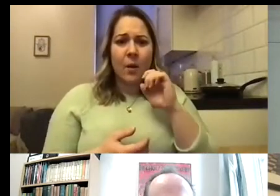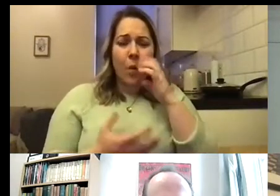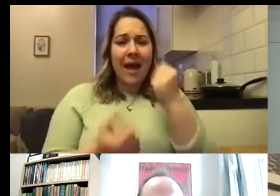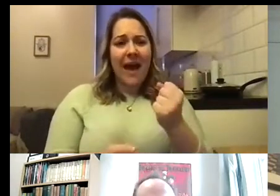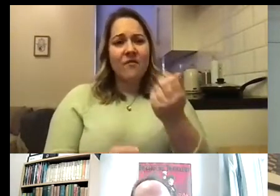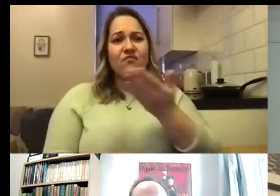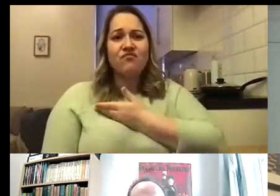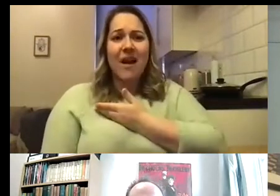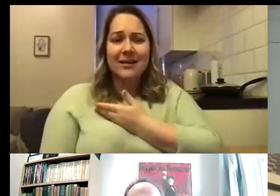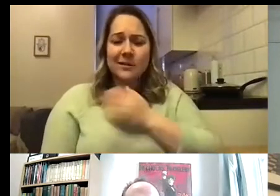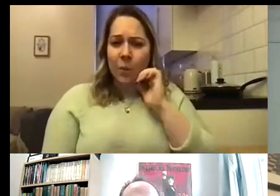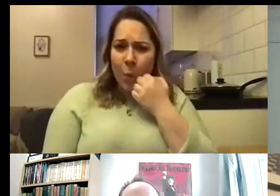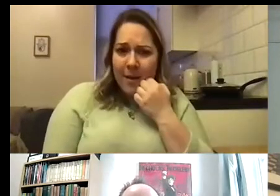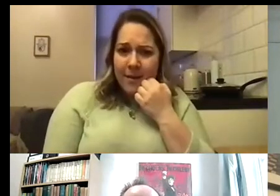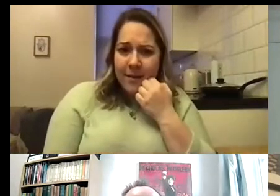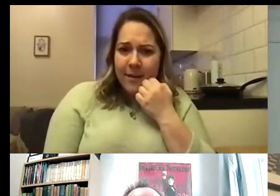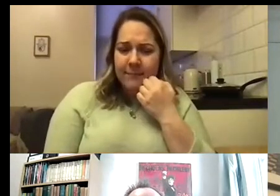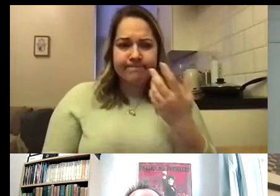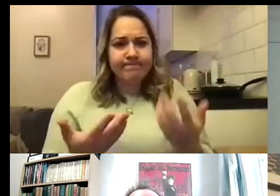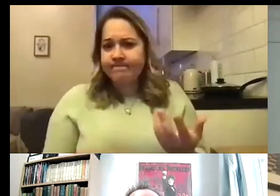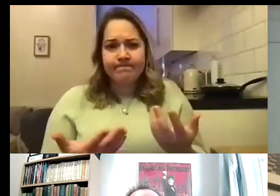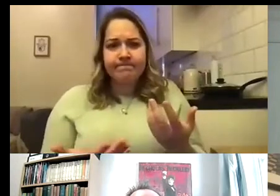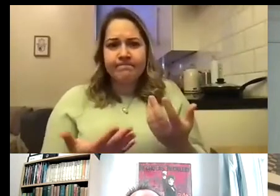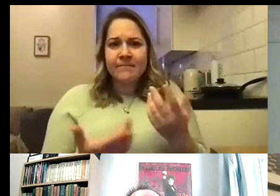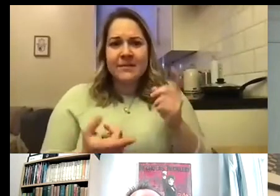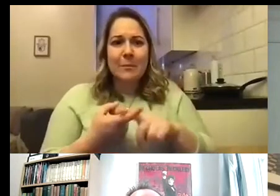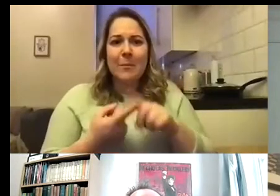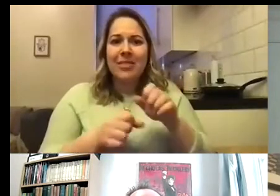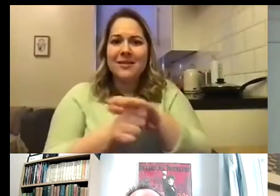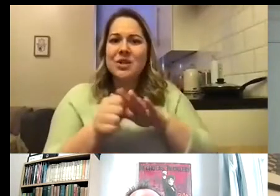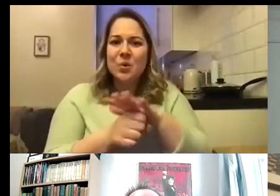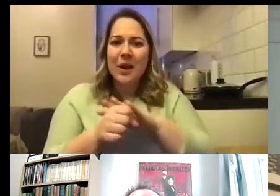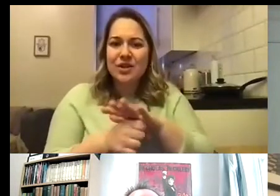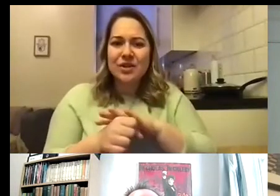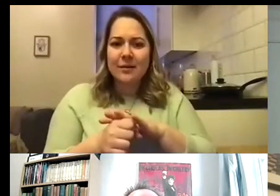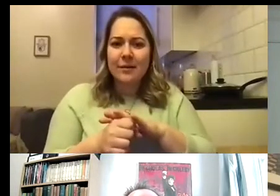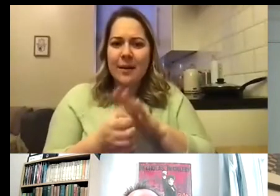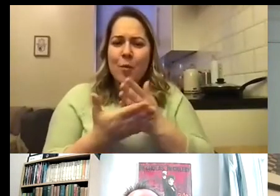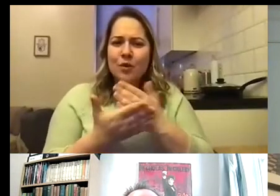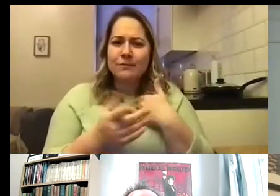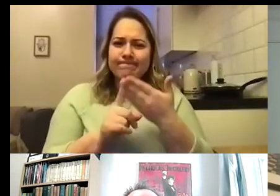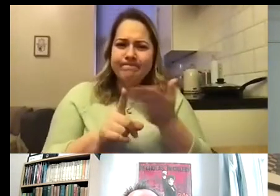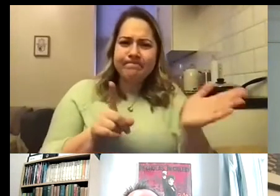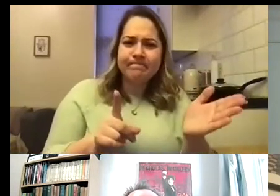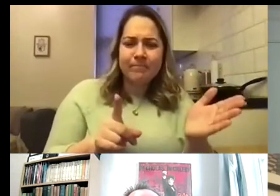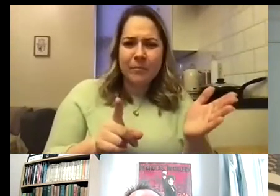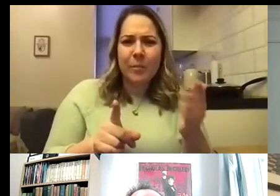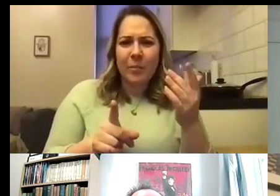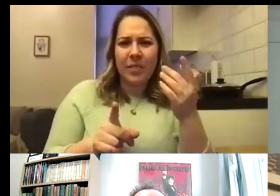in situations like we saw with Poplar or in many other situations. So I don't know if I've gone off point, but that's sort of what I'm